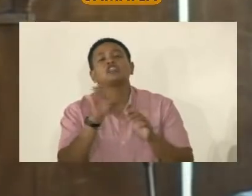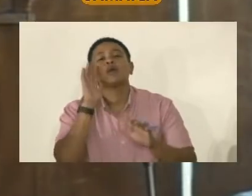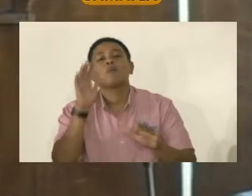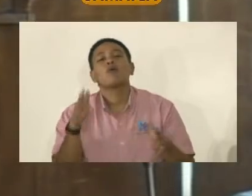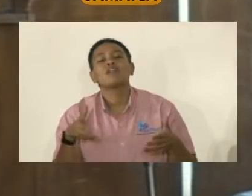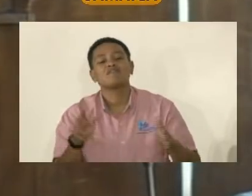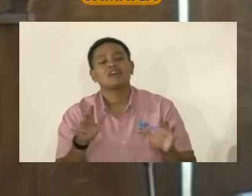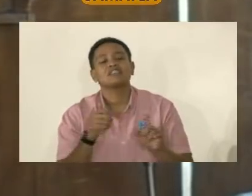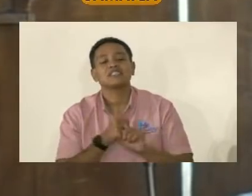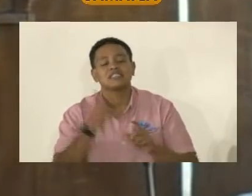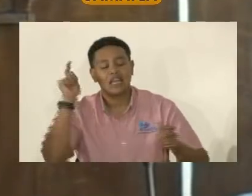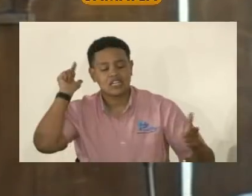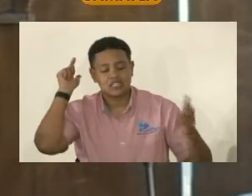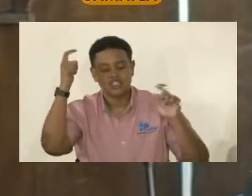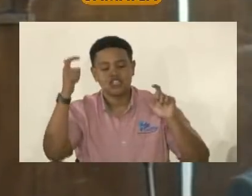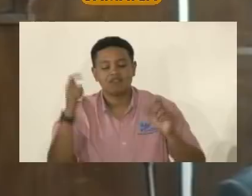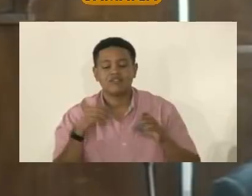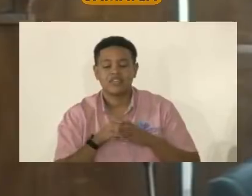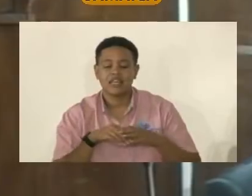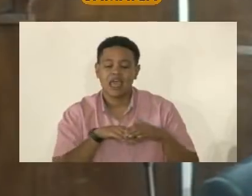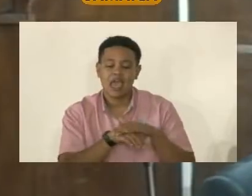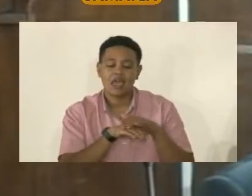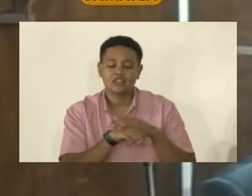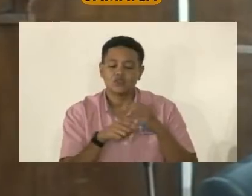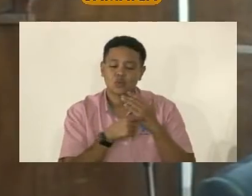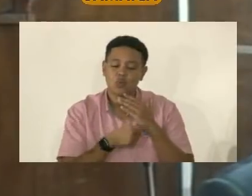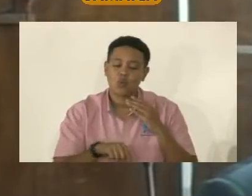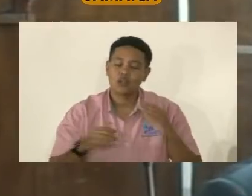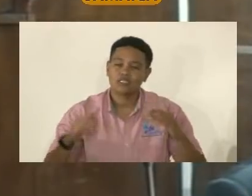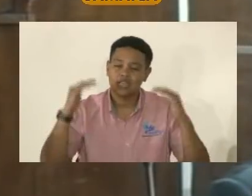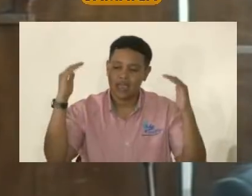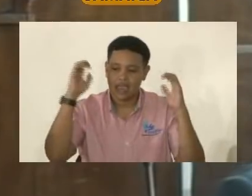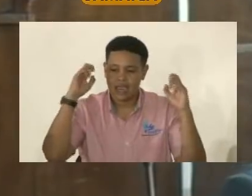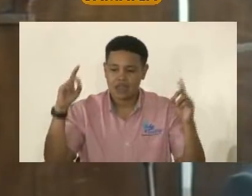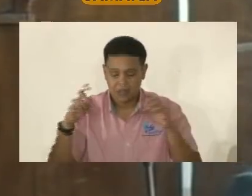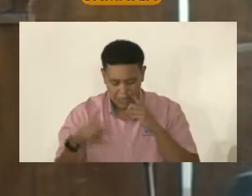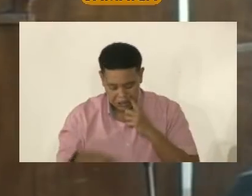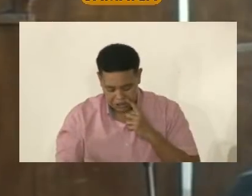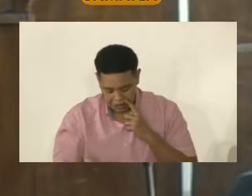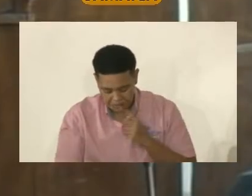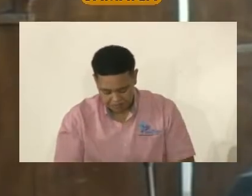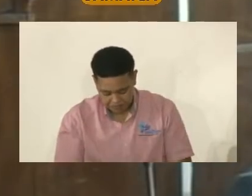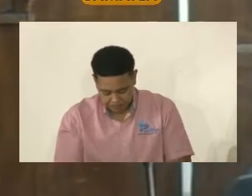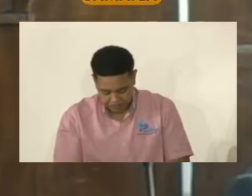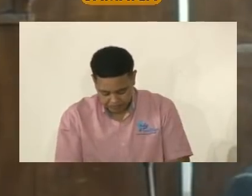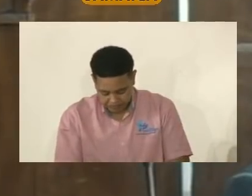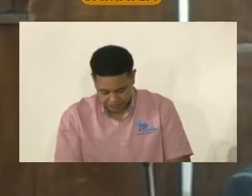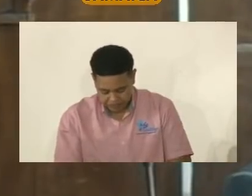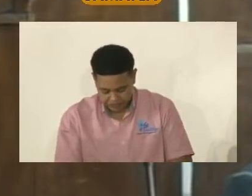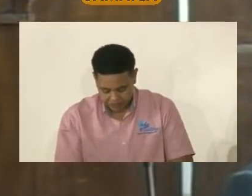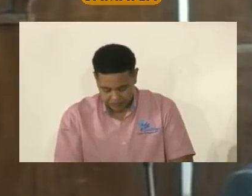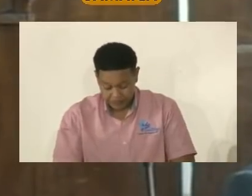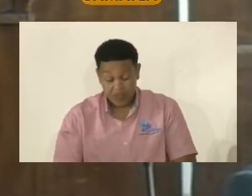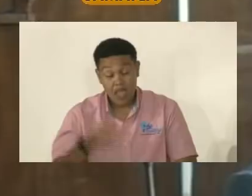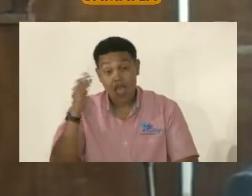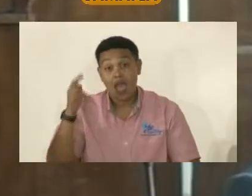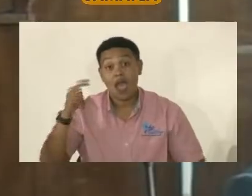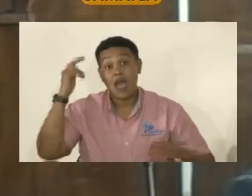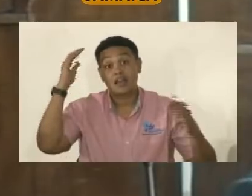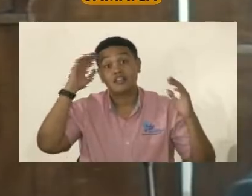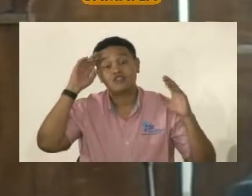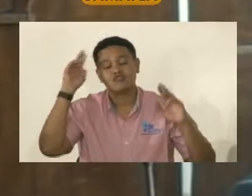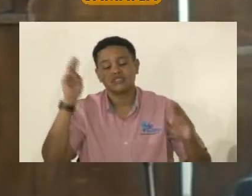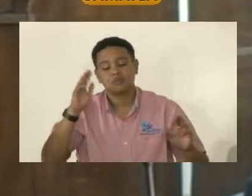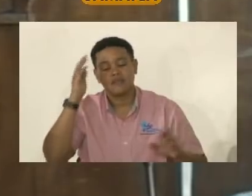a paradigm shift in access to quality education. Highly respected futurists, such as